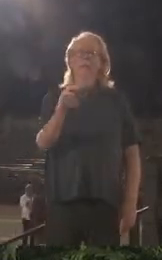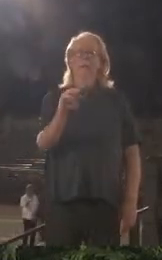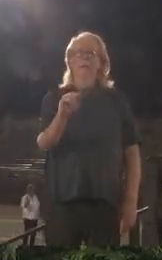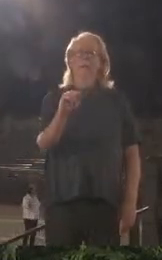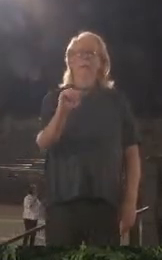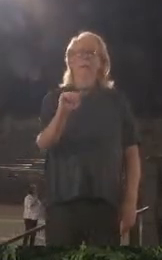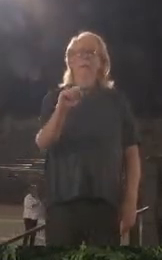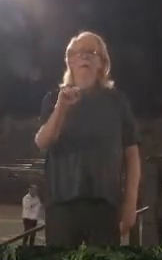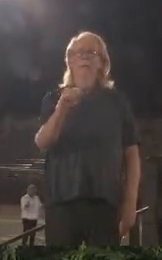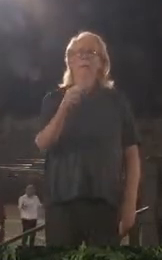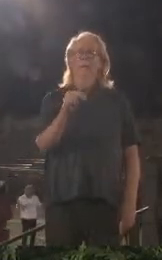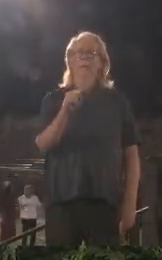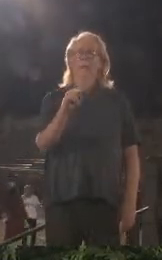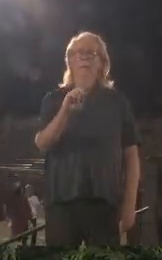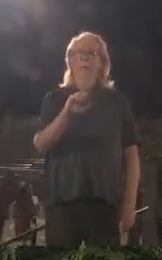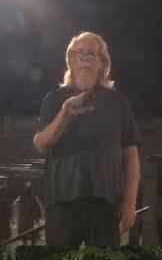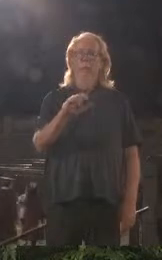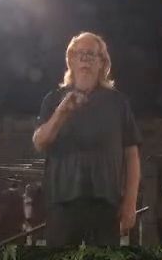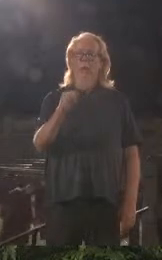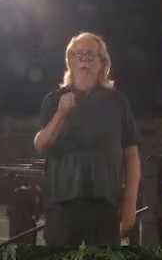Nathaniel Basilio Jimenez.